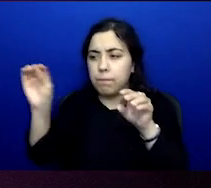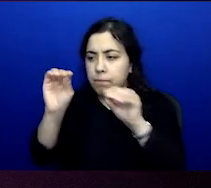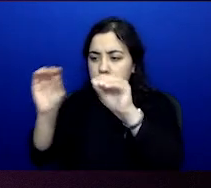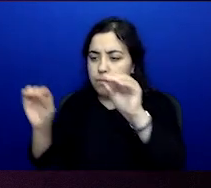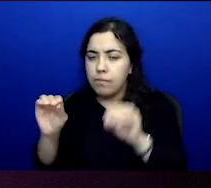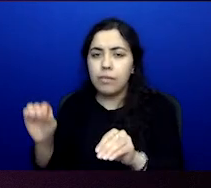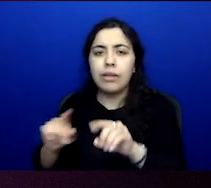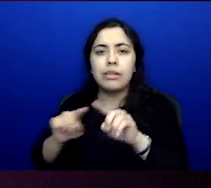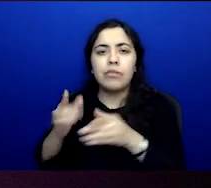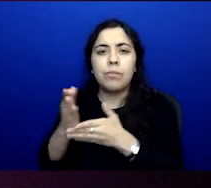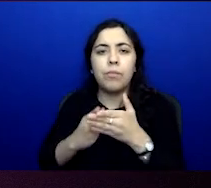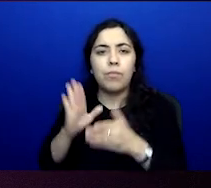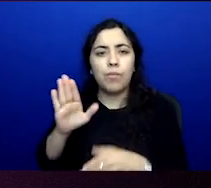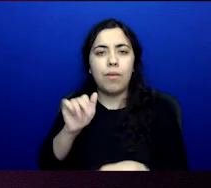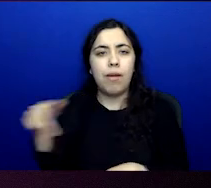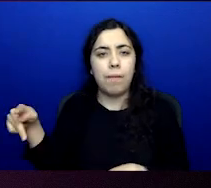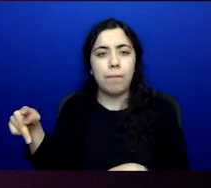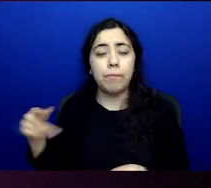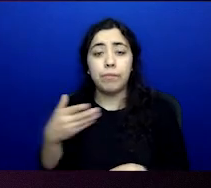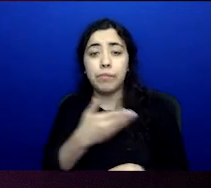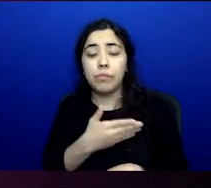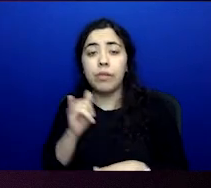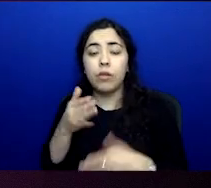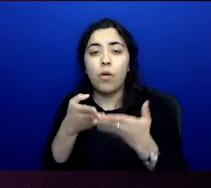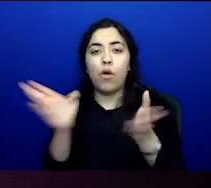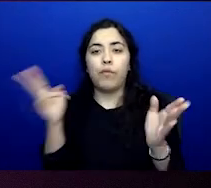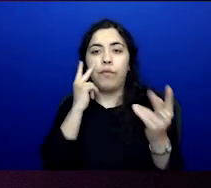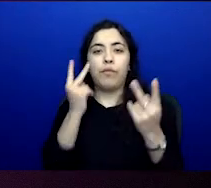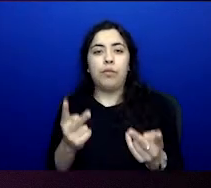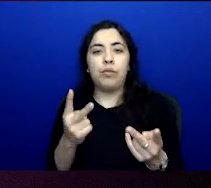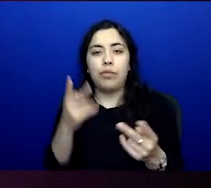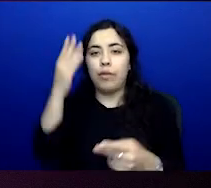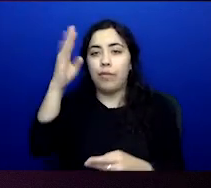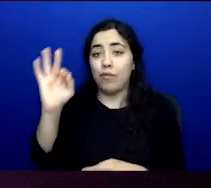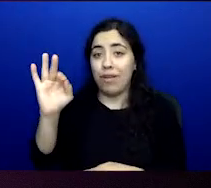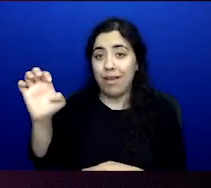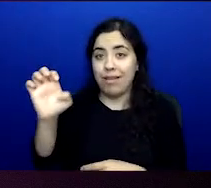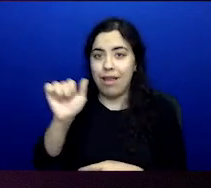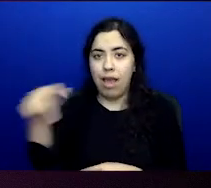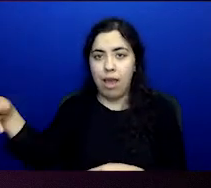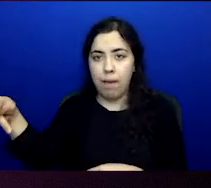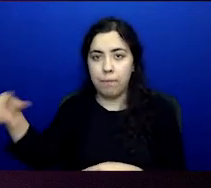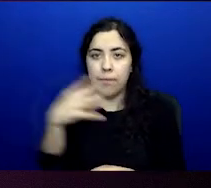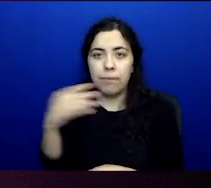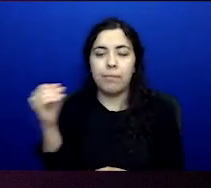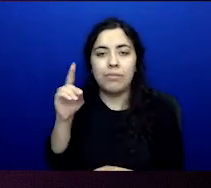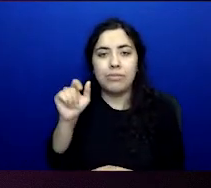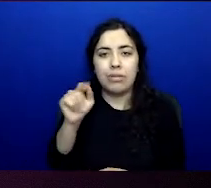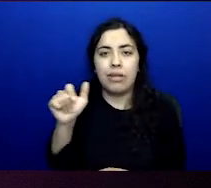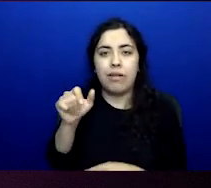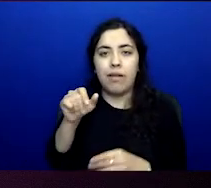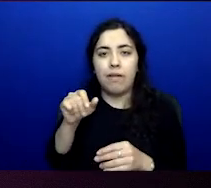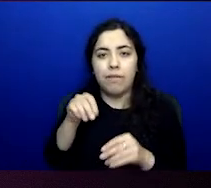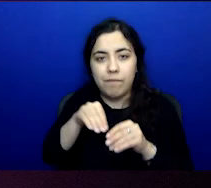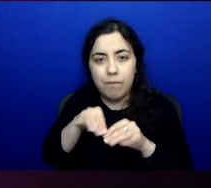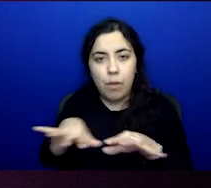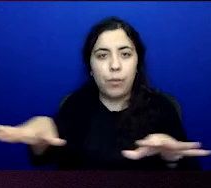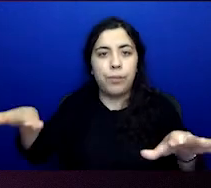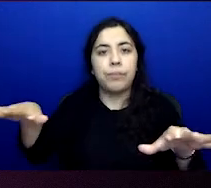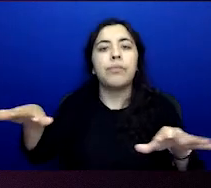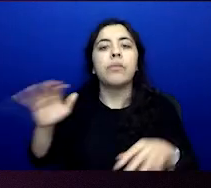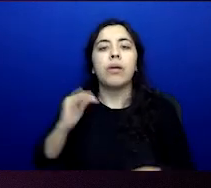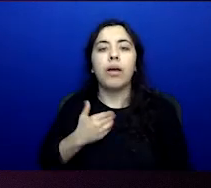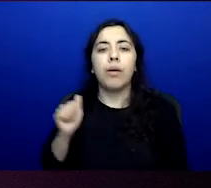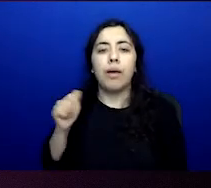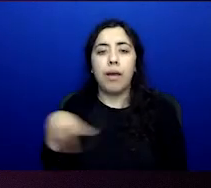And here what you can see is that this is the overview of the front-end app and our data flow. And we have our app is, in